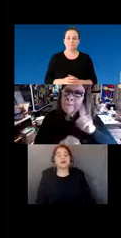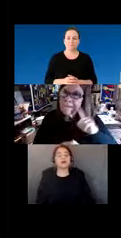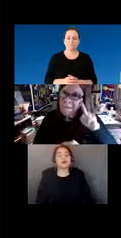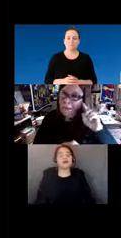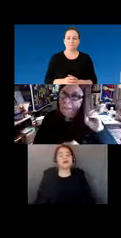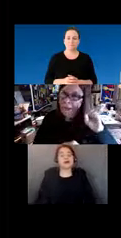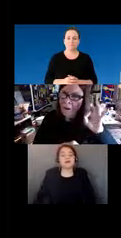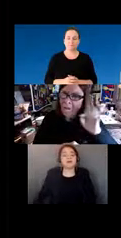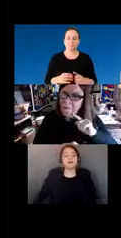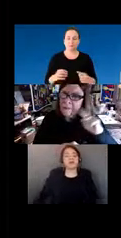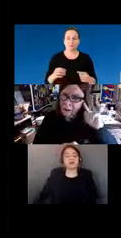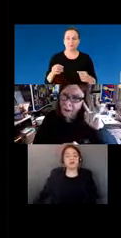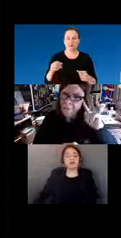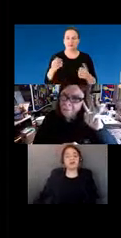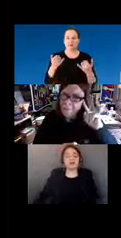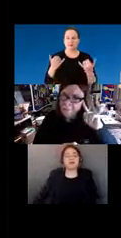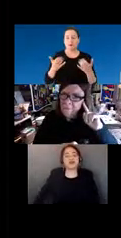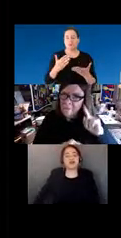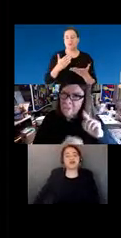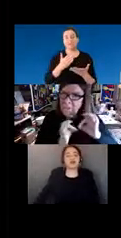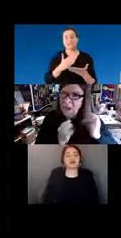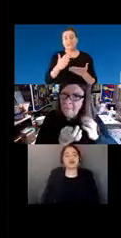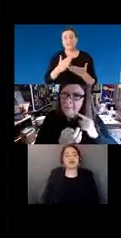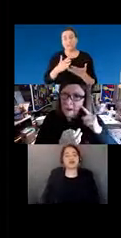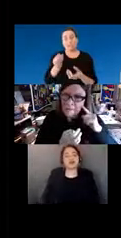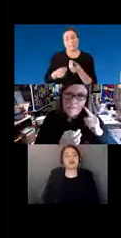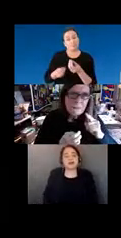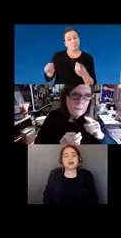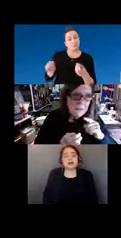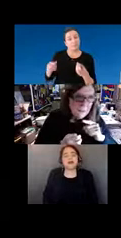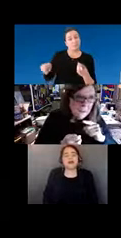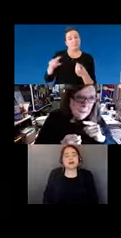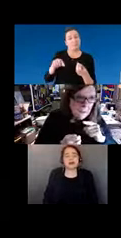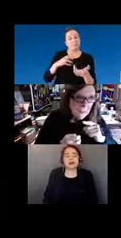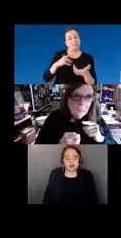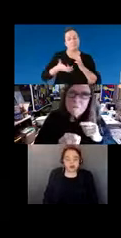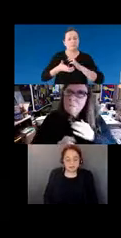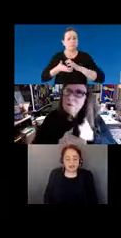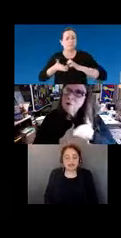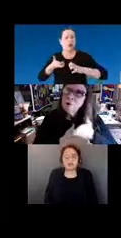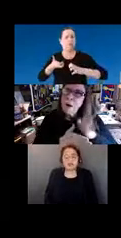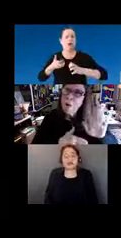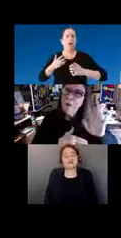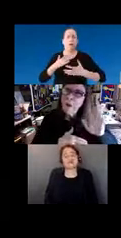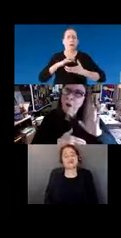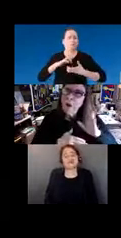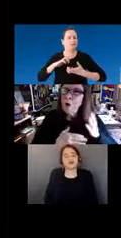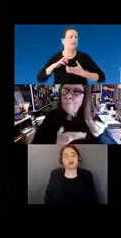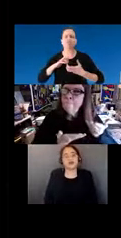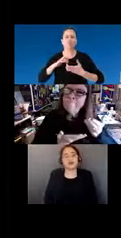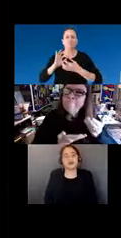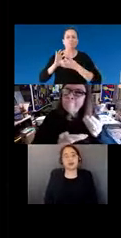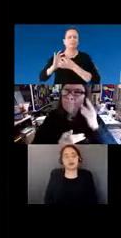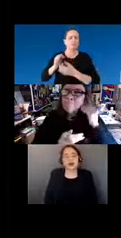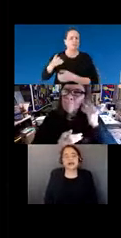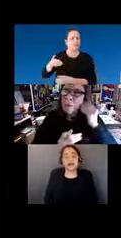Now, there are some students that don't share specific traumas, and it's something to mention because some of these students